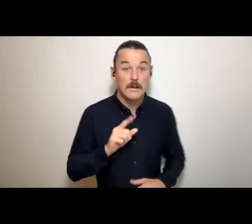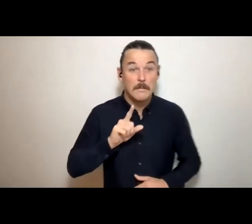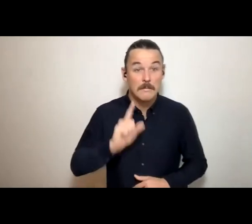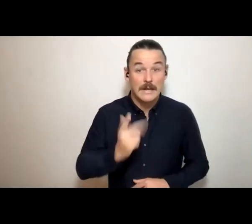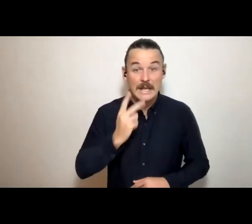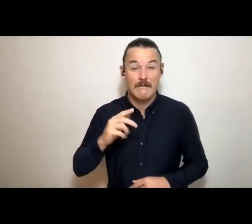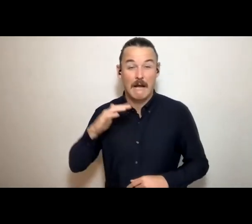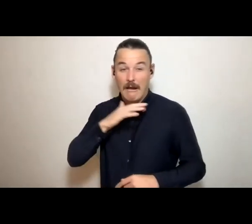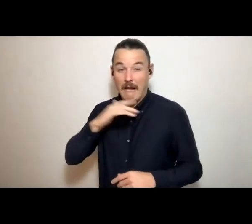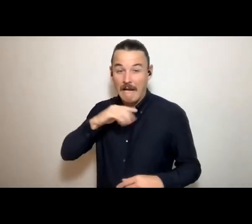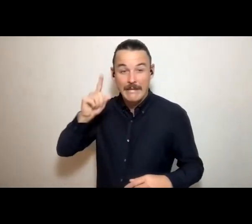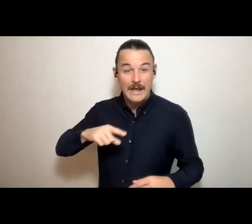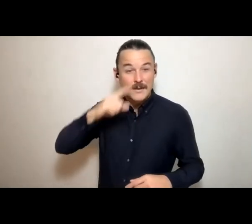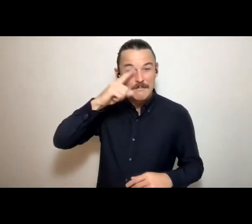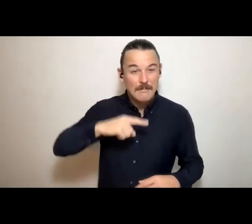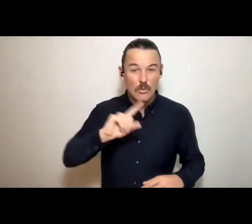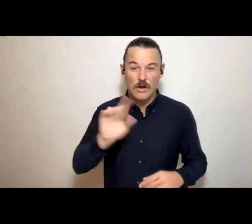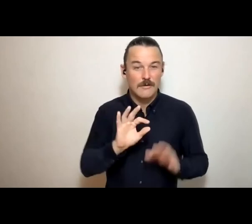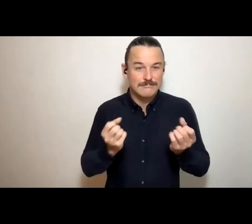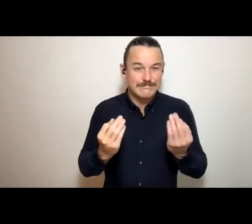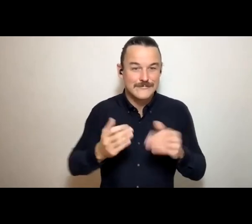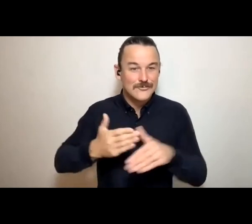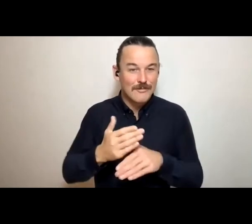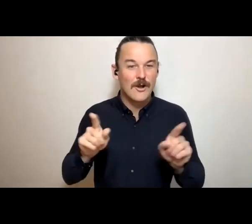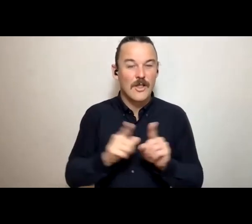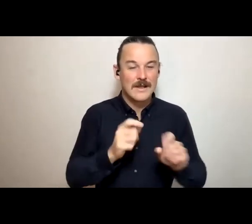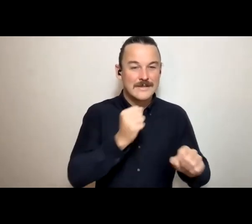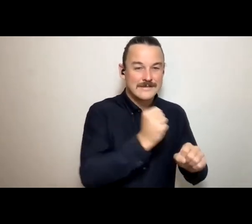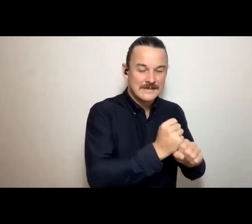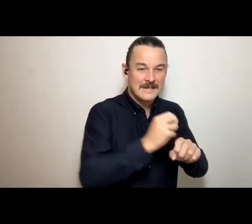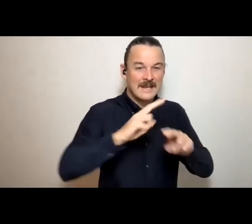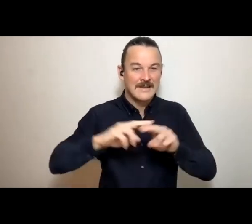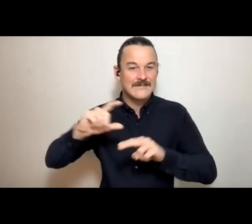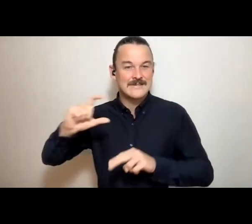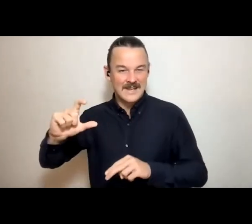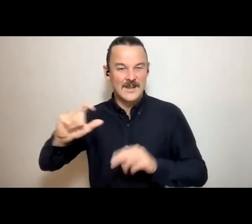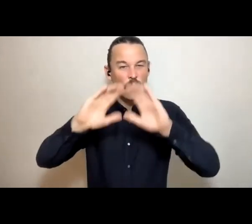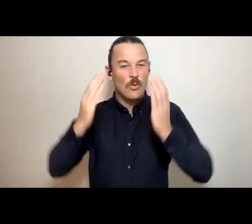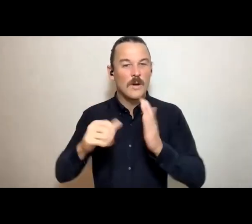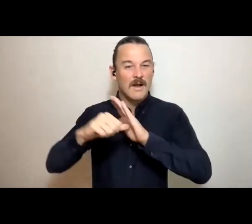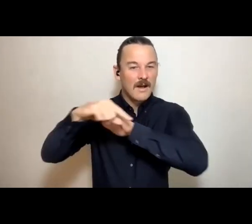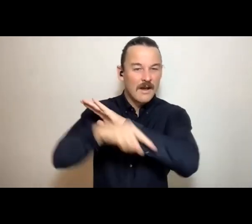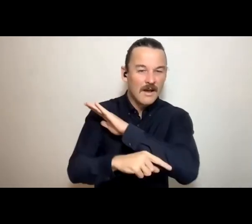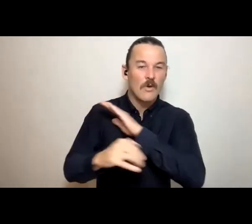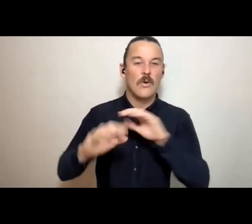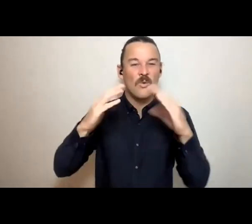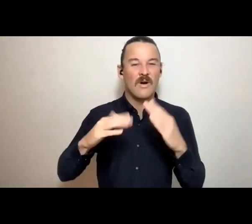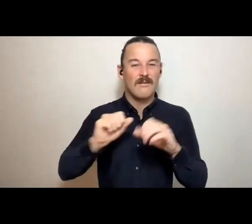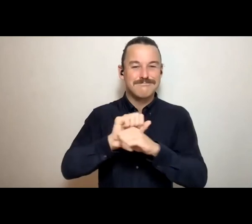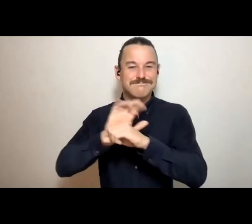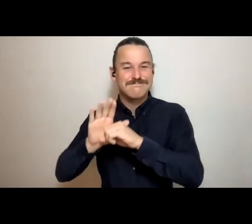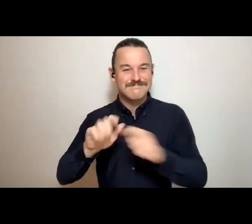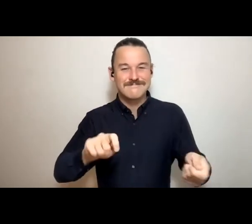unemployed are such as during the global financial crisis or more recently with the global COVID pandemic, it becomes a public